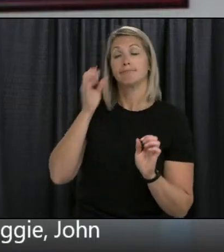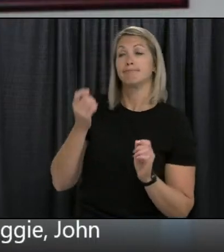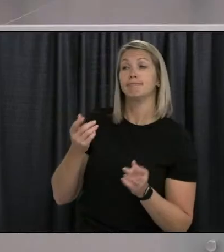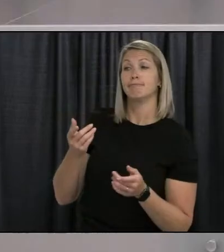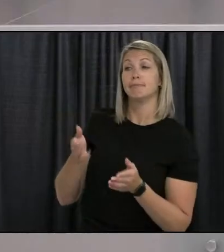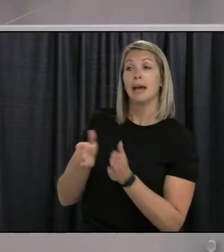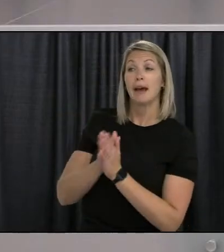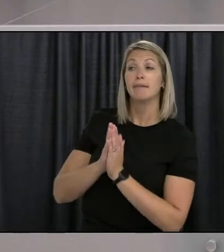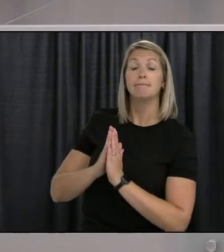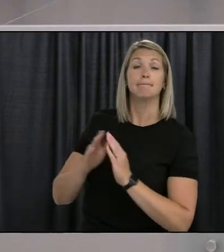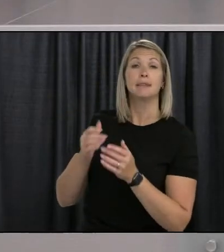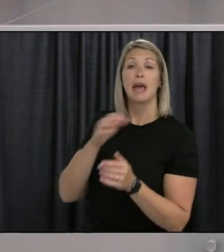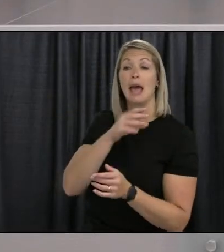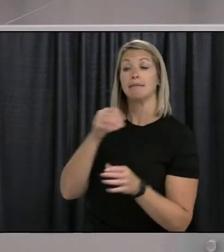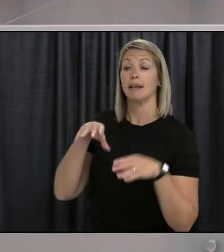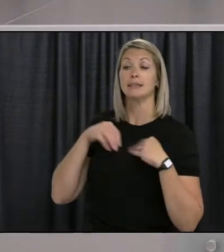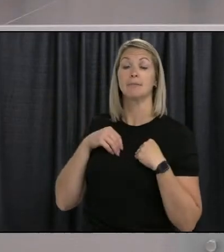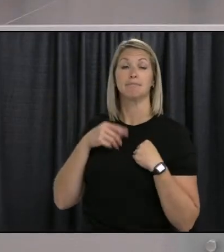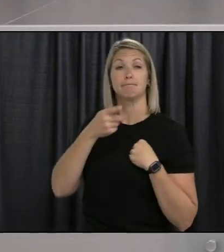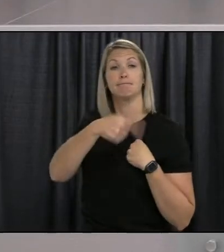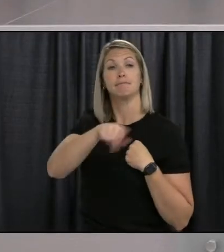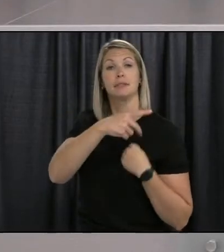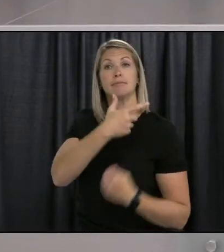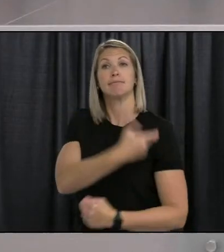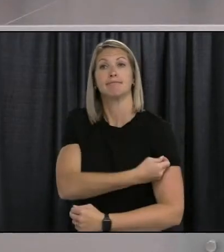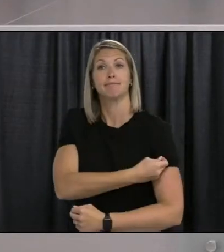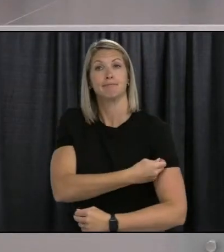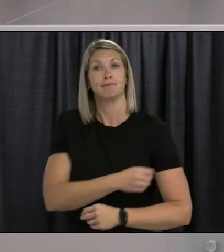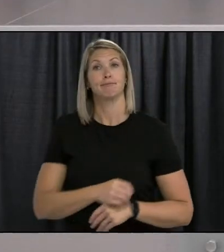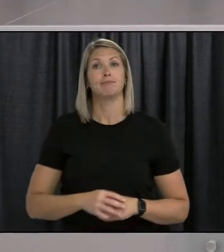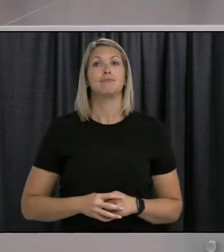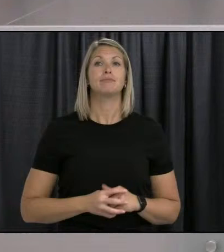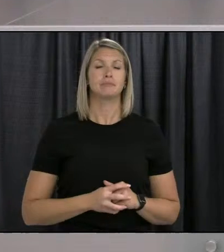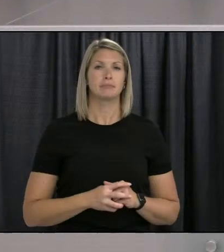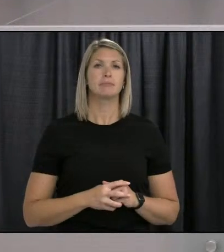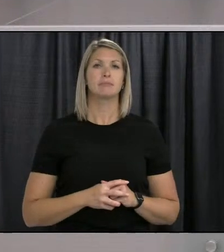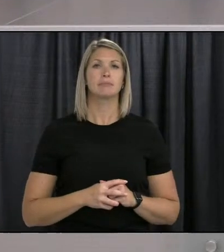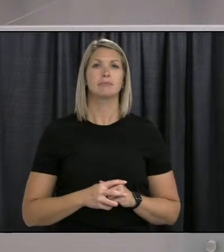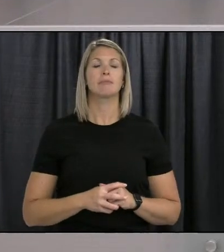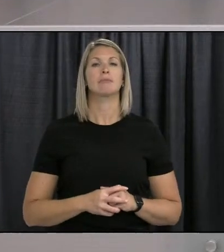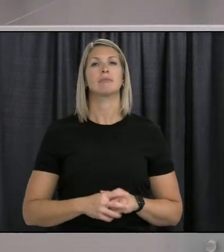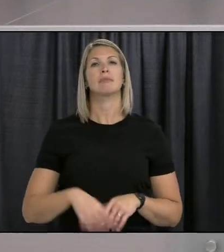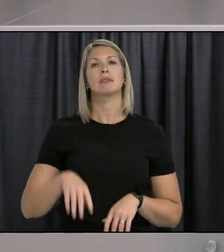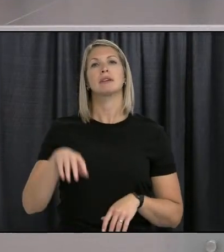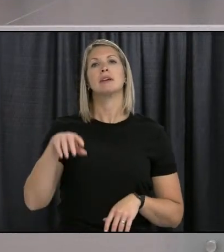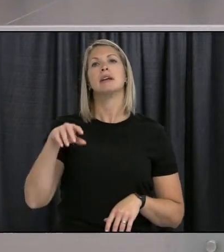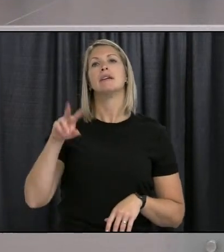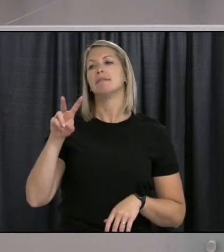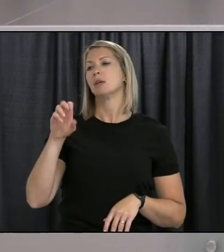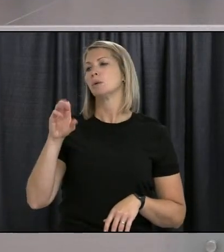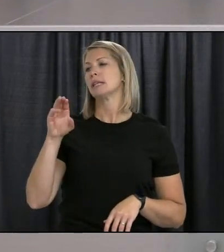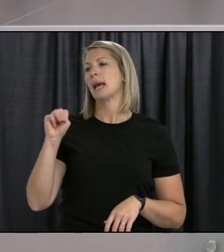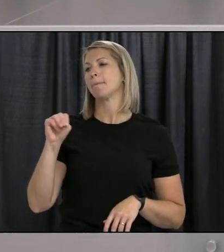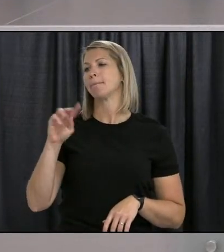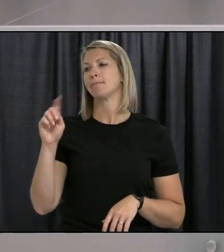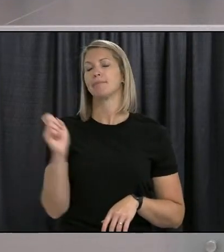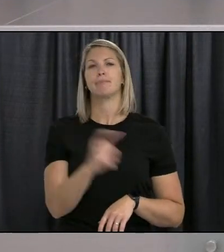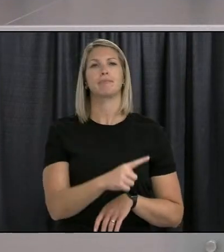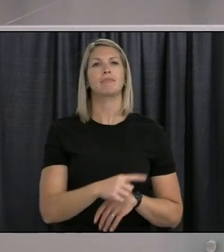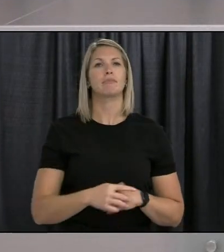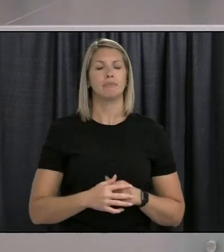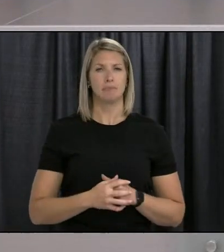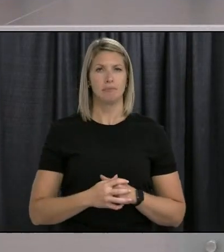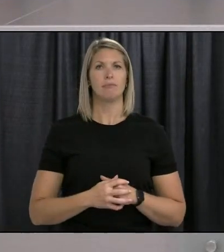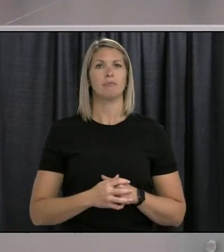Thank you. Our next questions are from Brian Callahan of VOCM News. Please go ahead. Thank you, Kathy. I'm